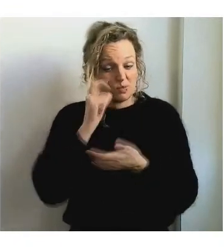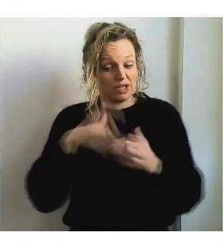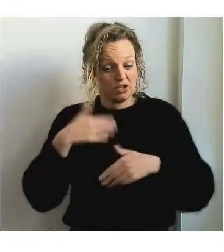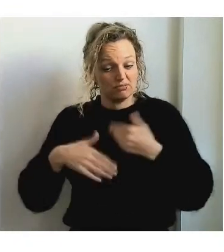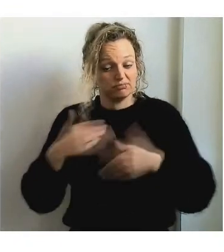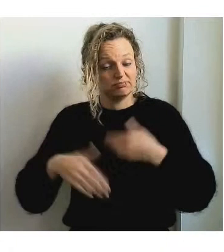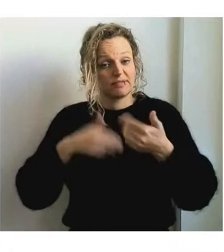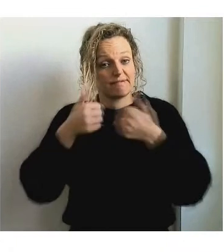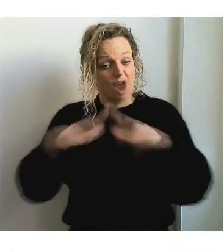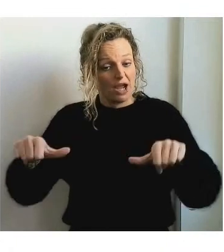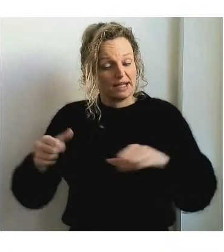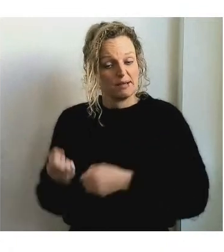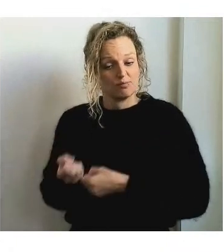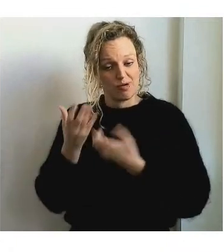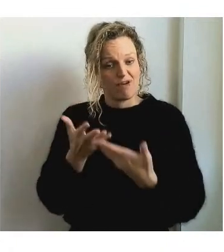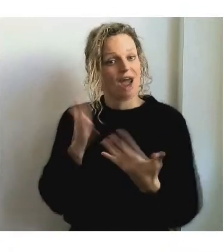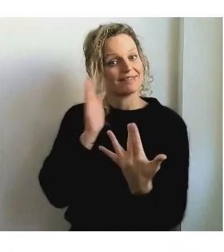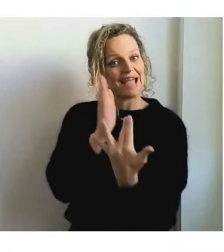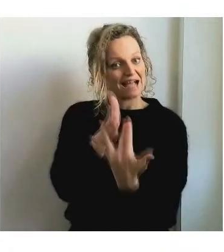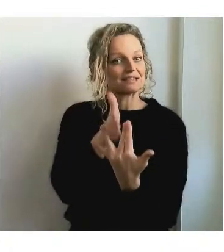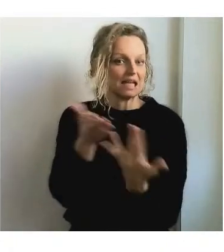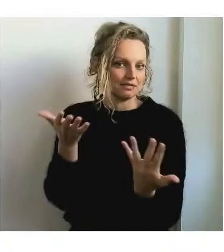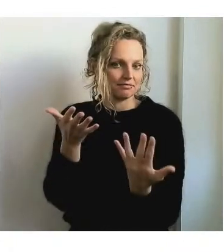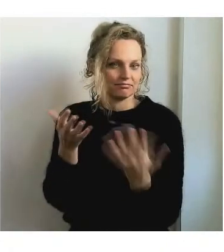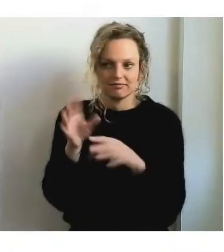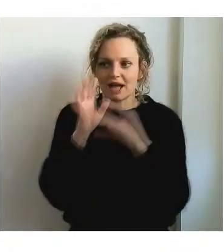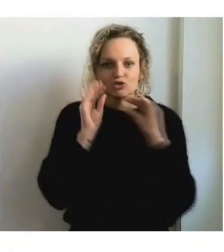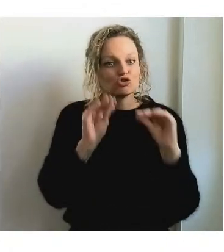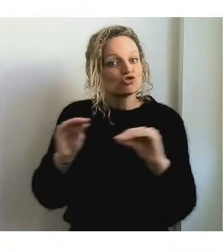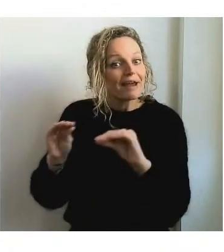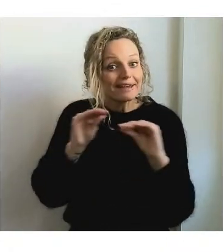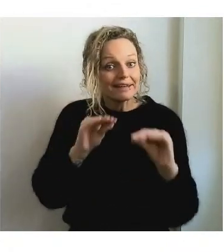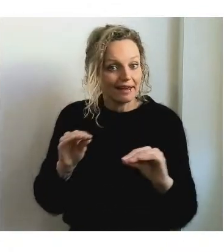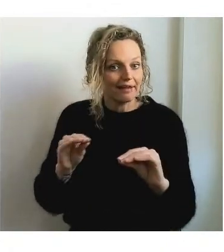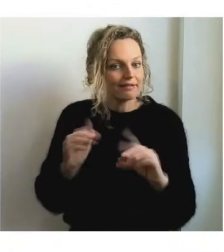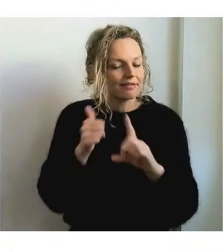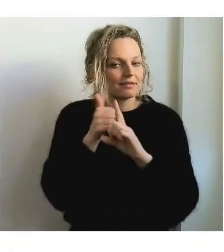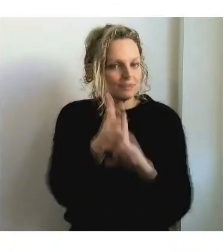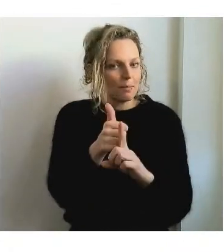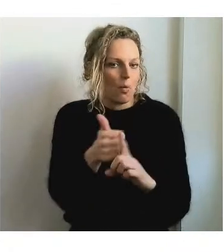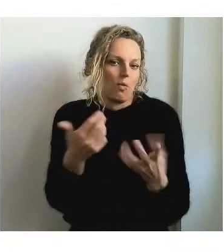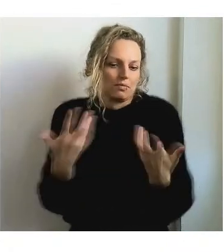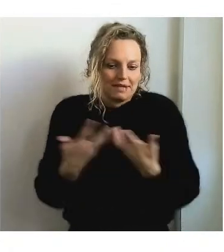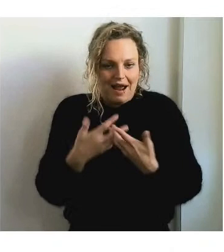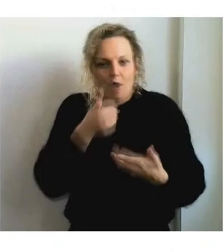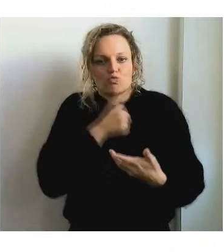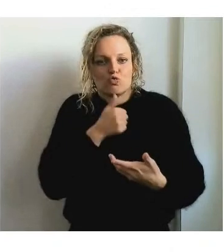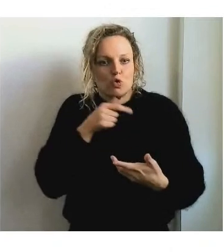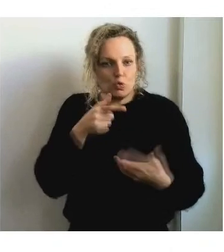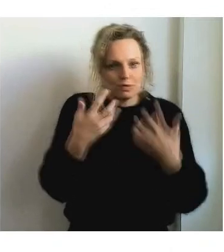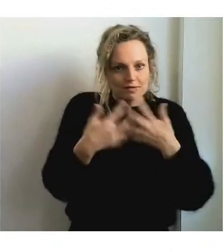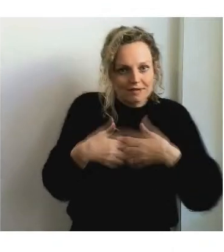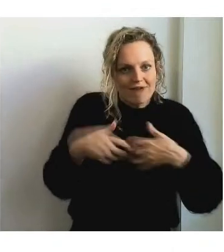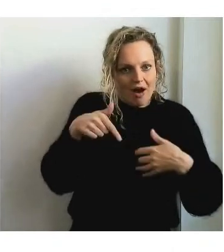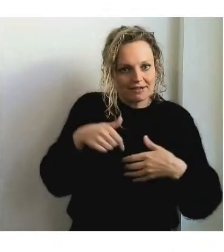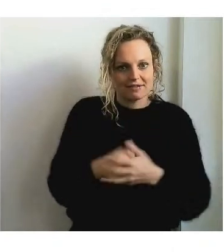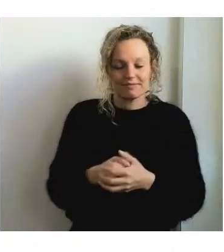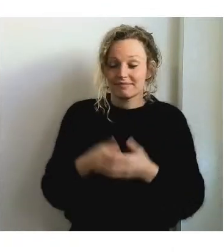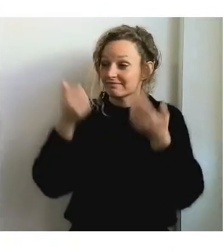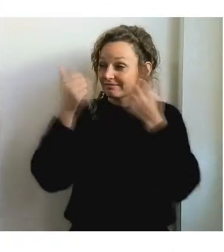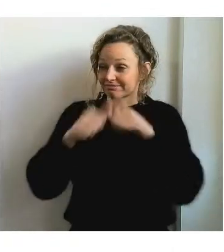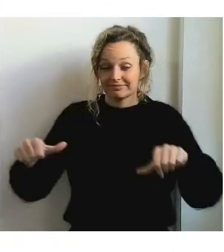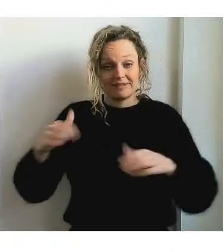that. And brilliantly, we managed to do it. So there were in total